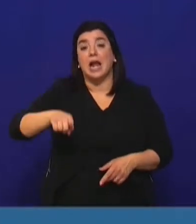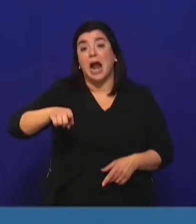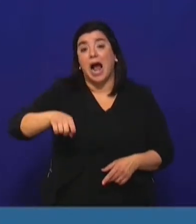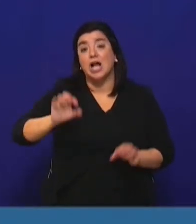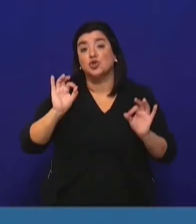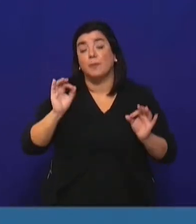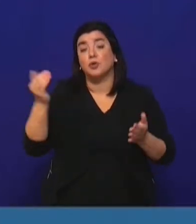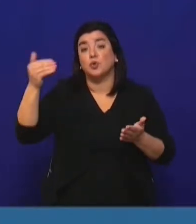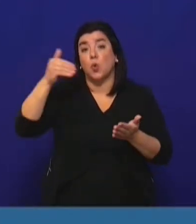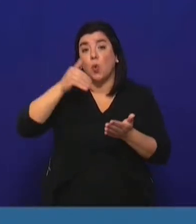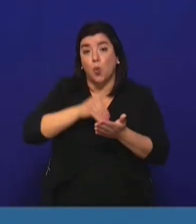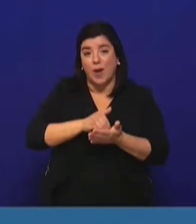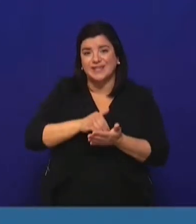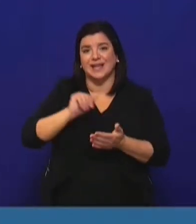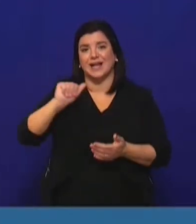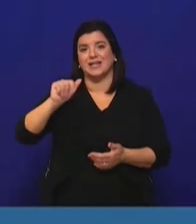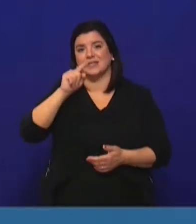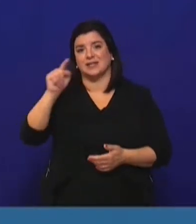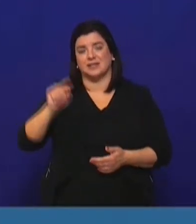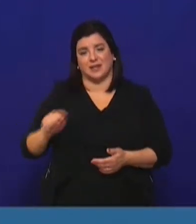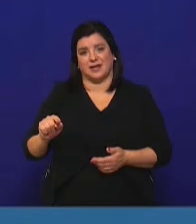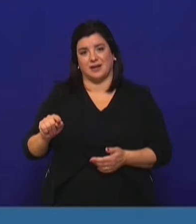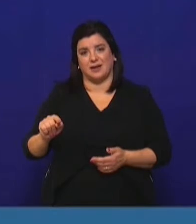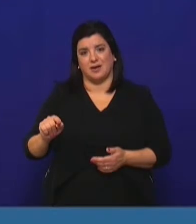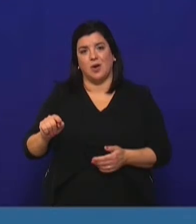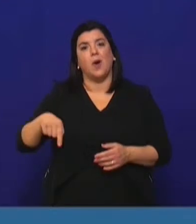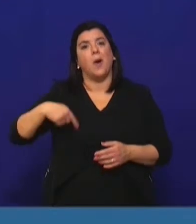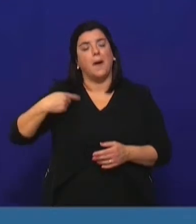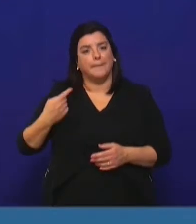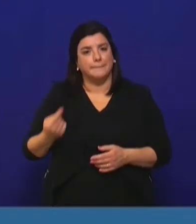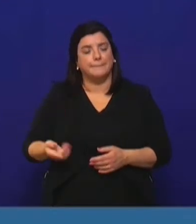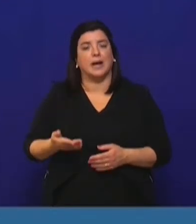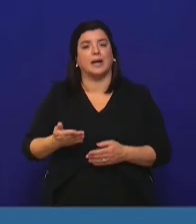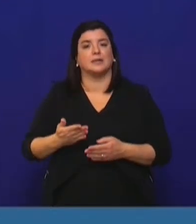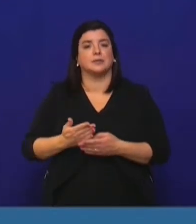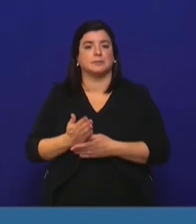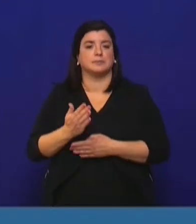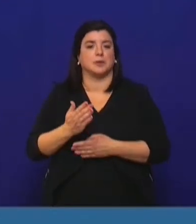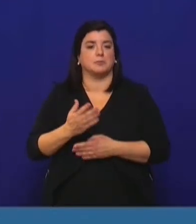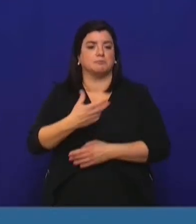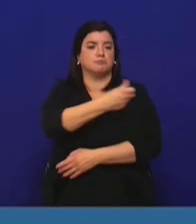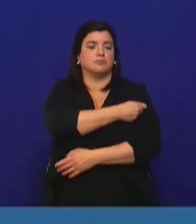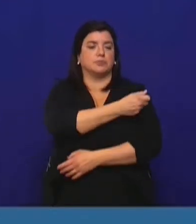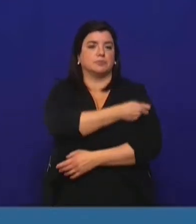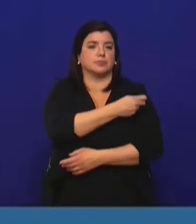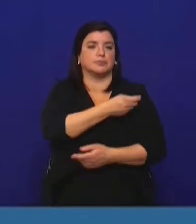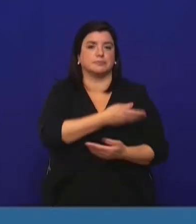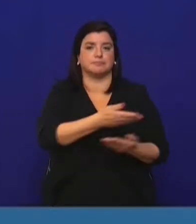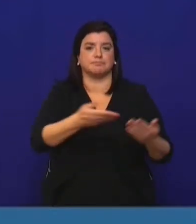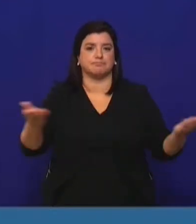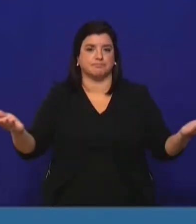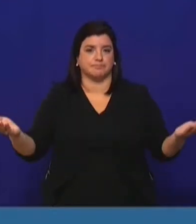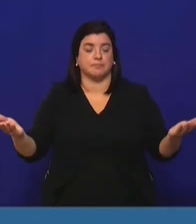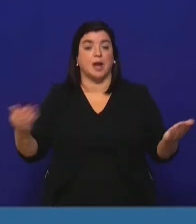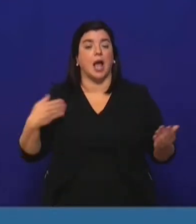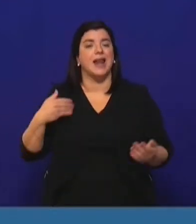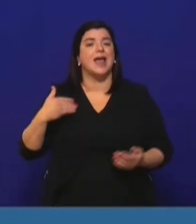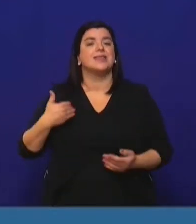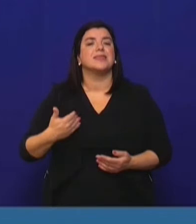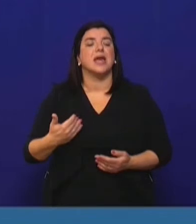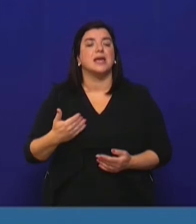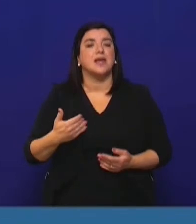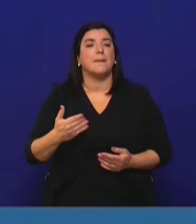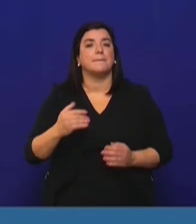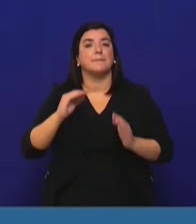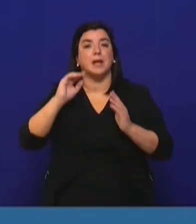wkoll iktar tilqim tal-AstraZeneca u dak mbagħad ukoll ikun hemm ir-rollout tagħhom dejjem nibqgħu għaddejjem bil-prioritajiet tal-istrateġija